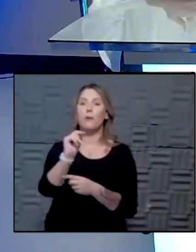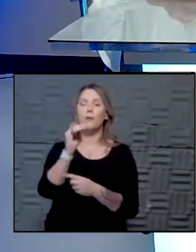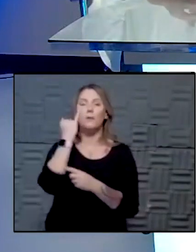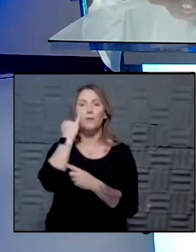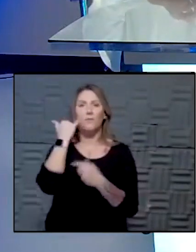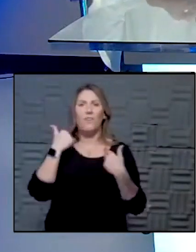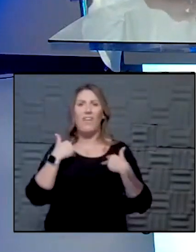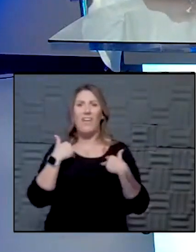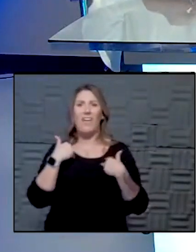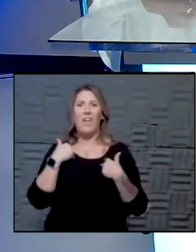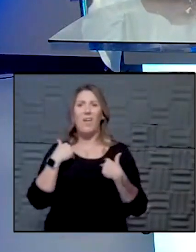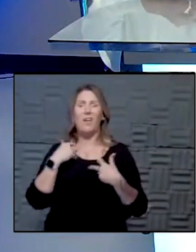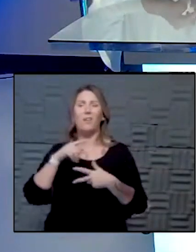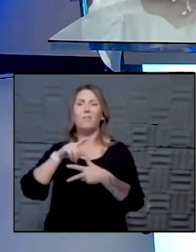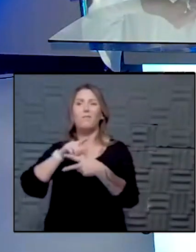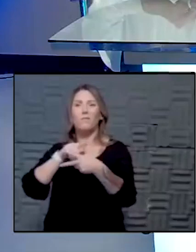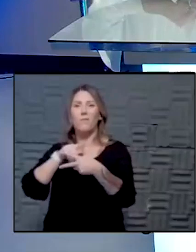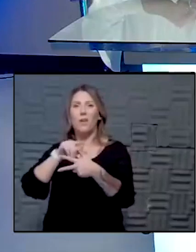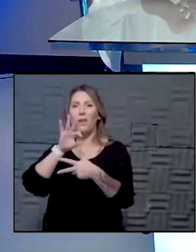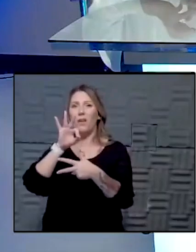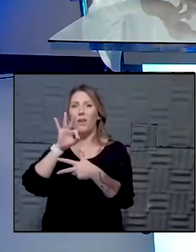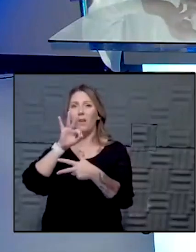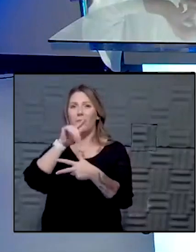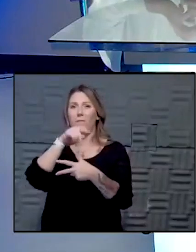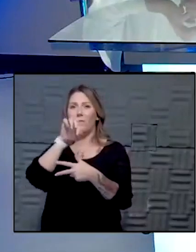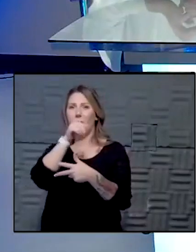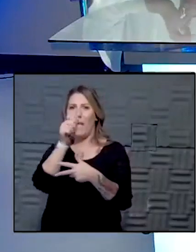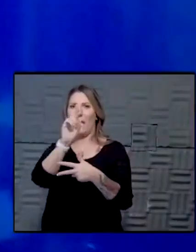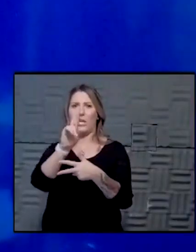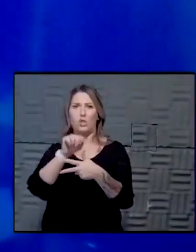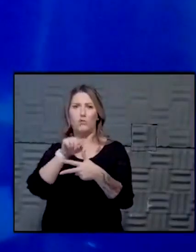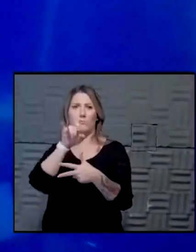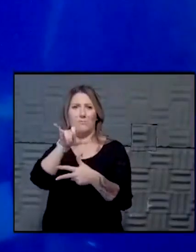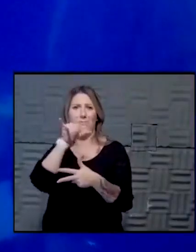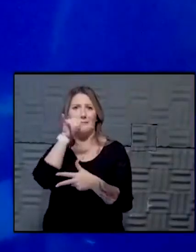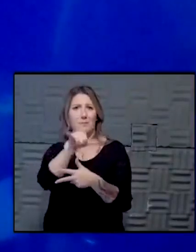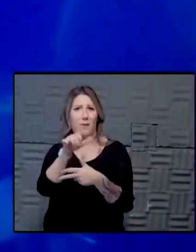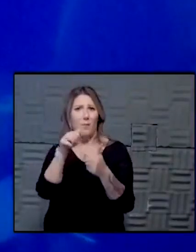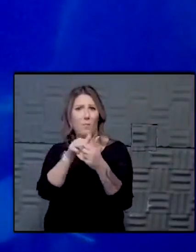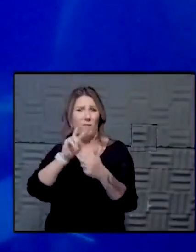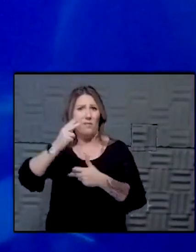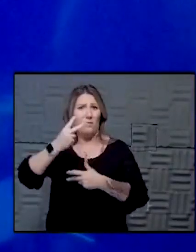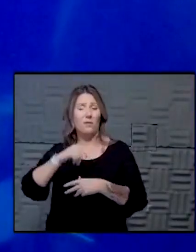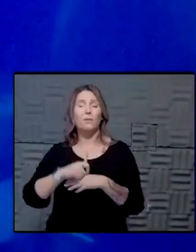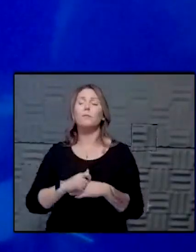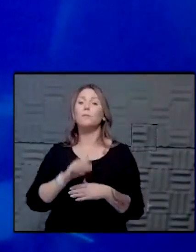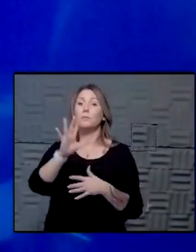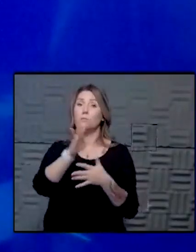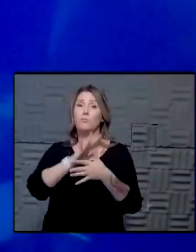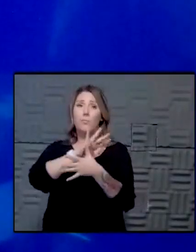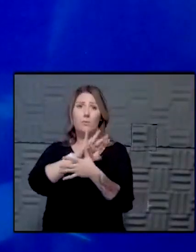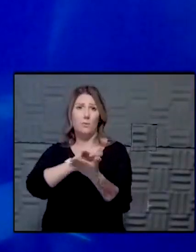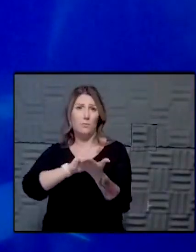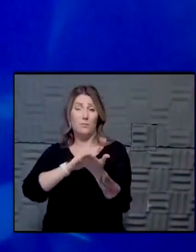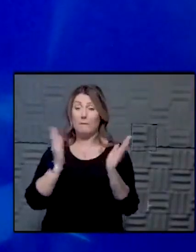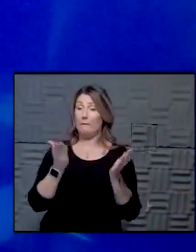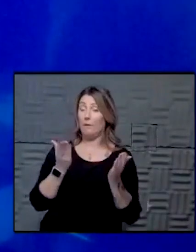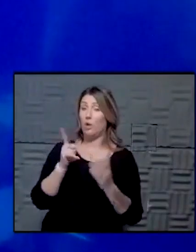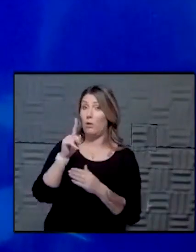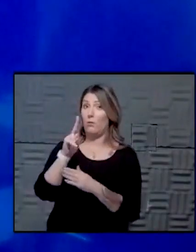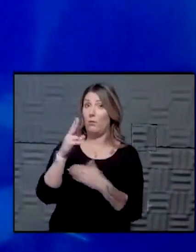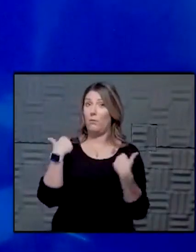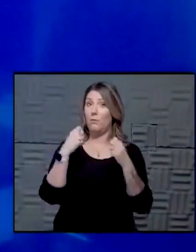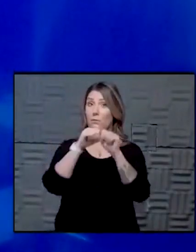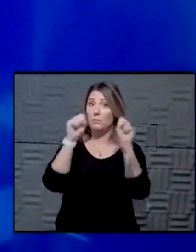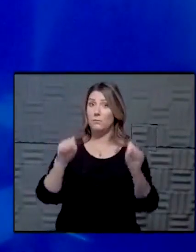Pfizer vaccine, do I need to stick with Pfizer? Two great questions. So from the standpoint of your primary care physician, here at the University of Kansas Health